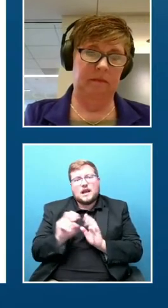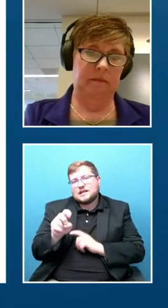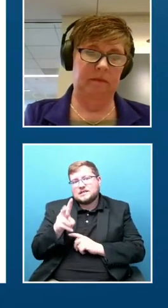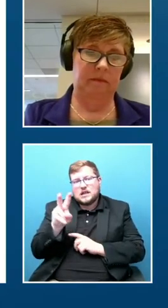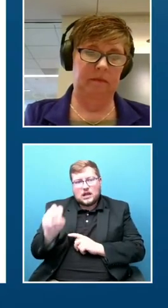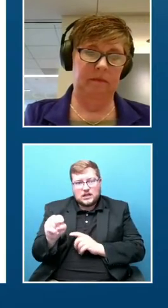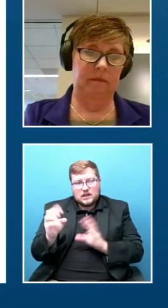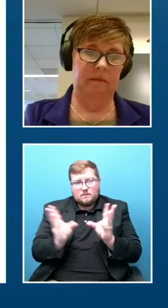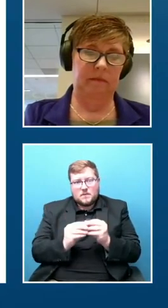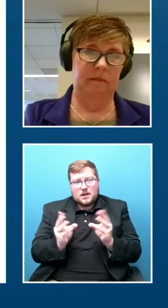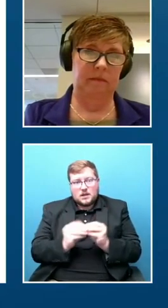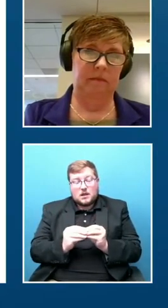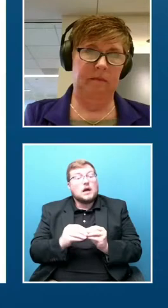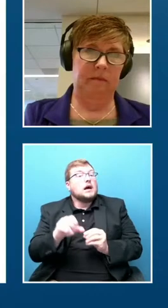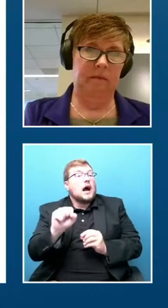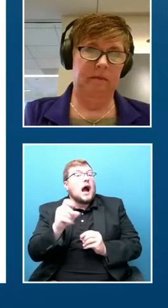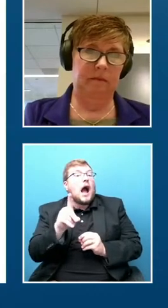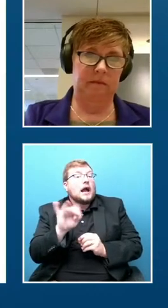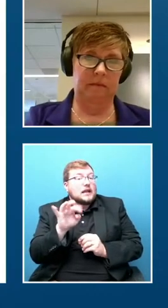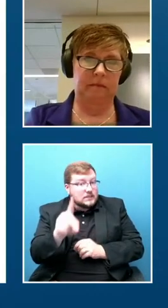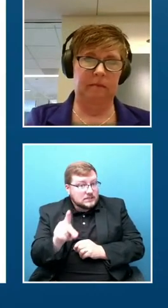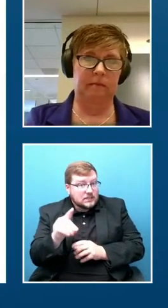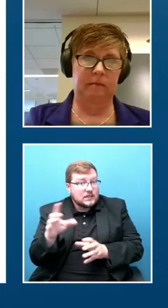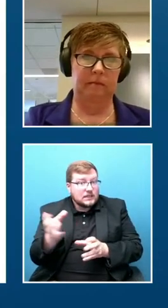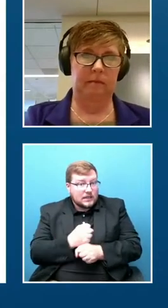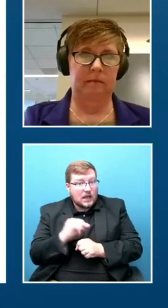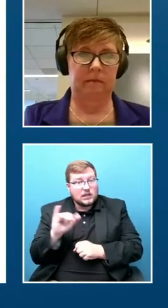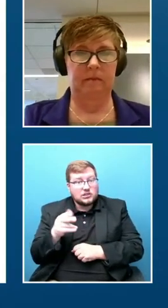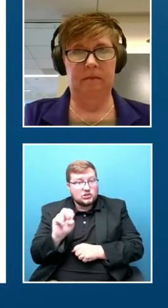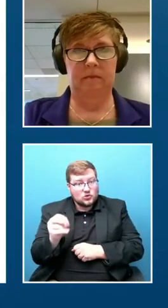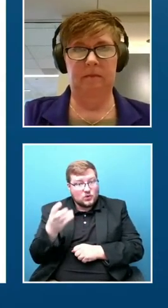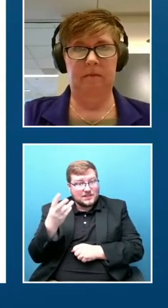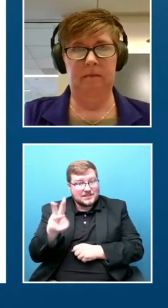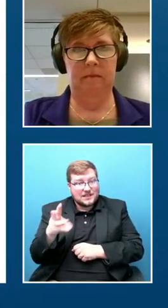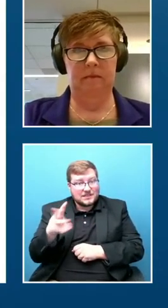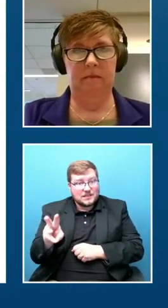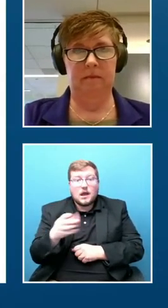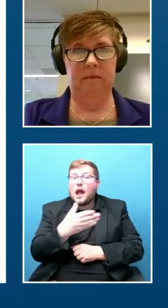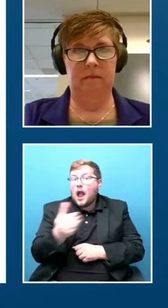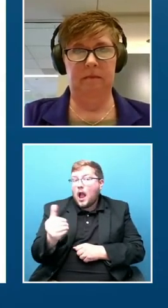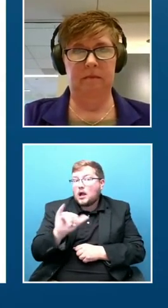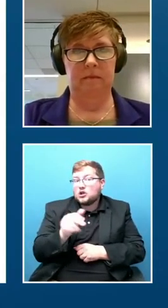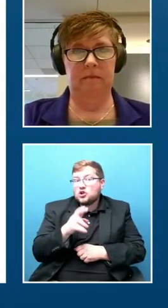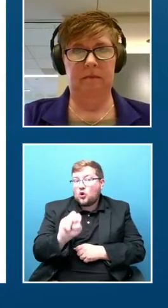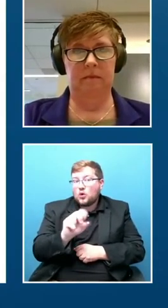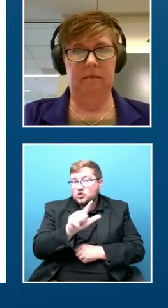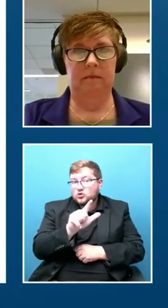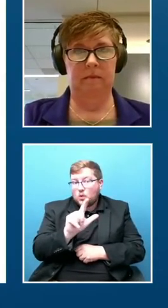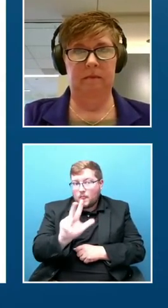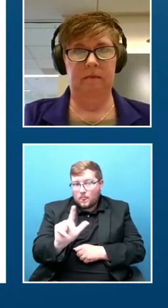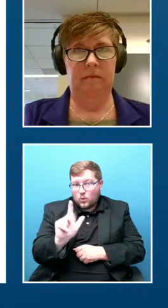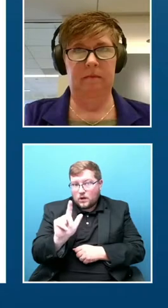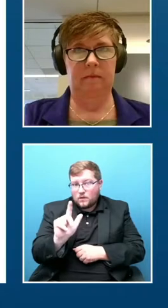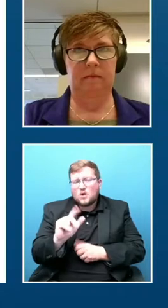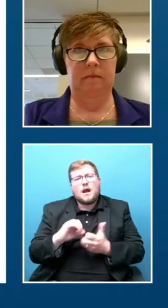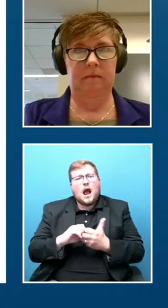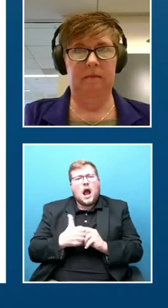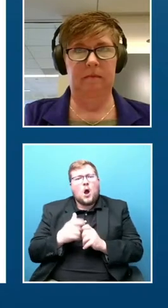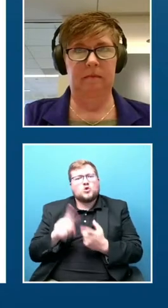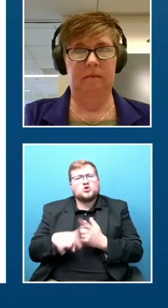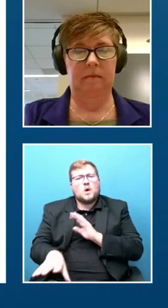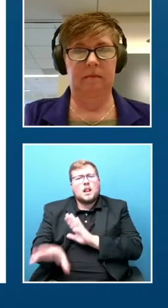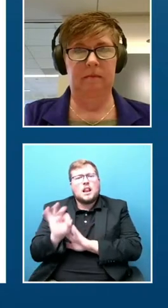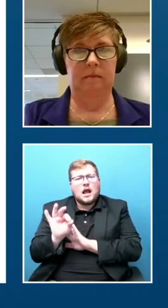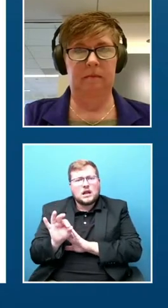however, receive emails on June 16th and June 23rd regarding how to elect and the